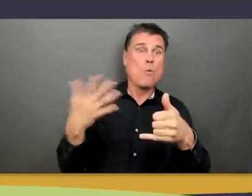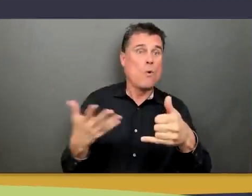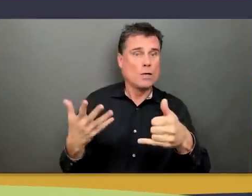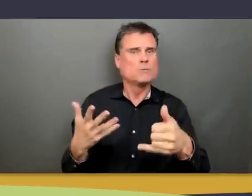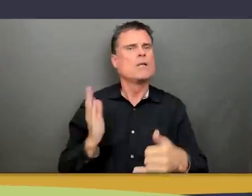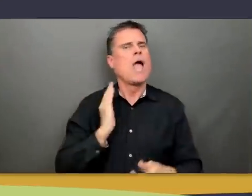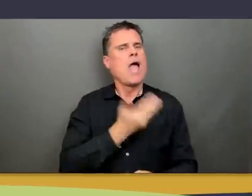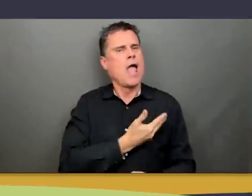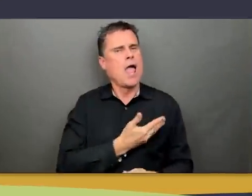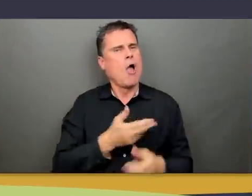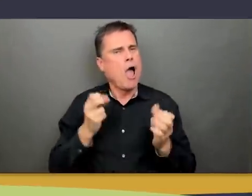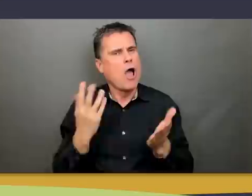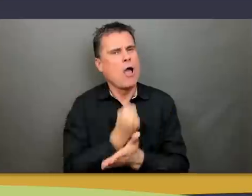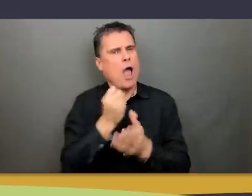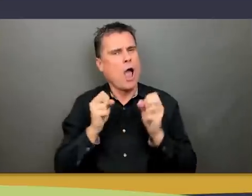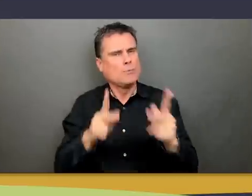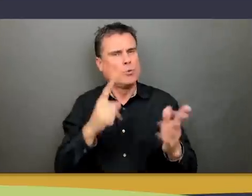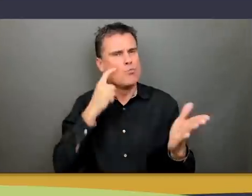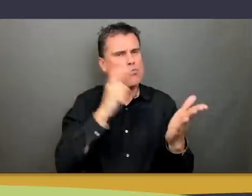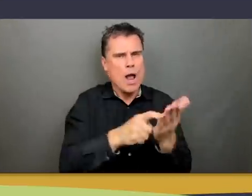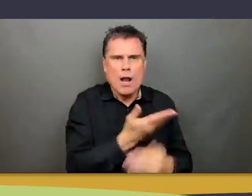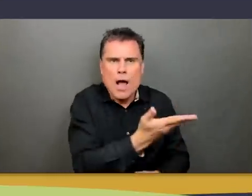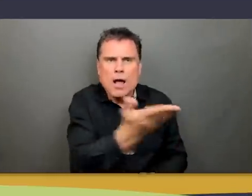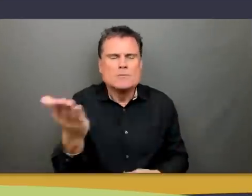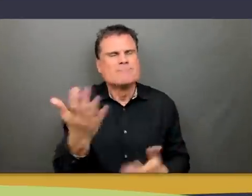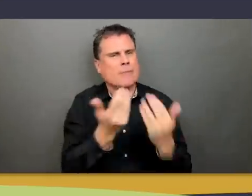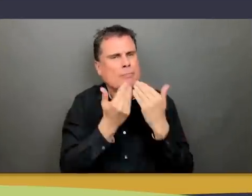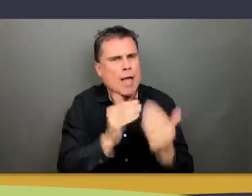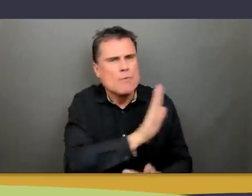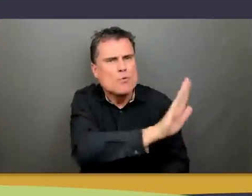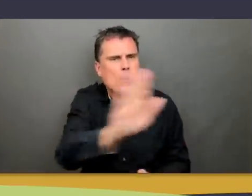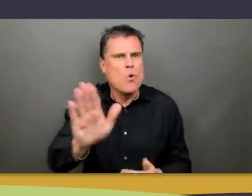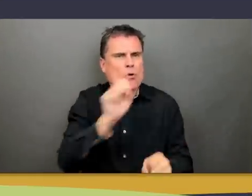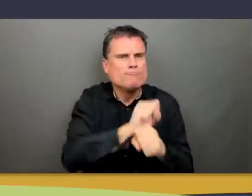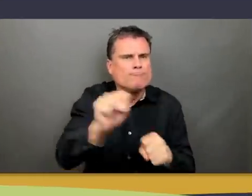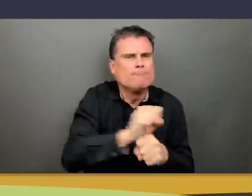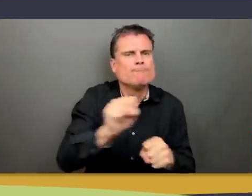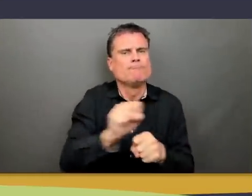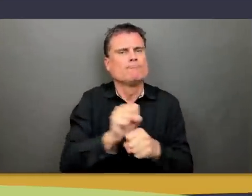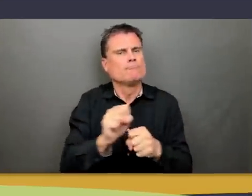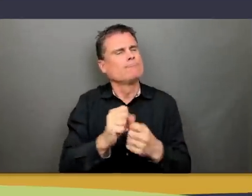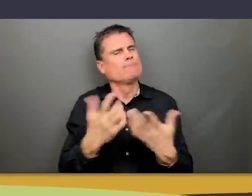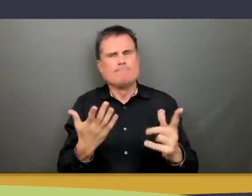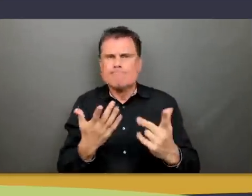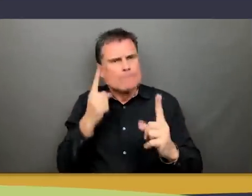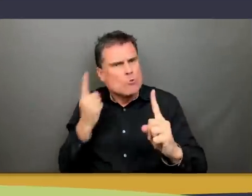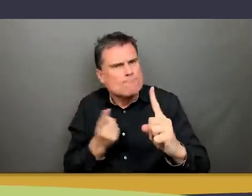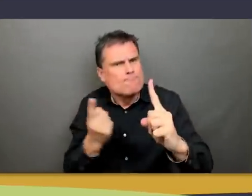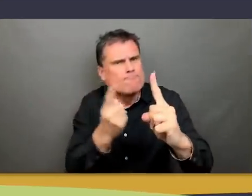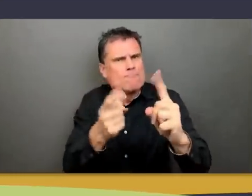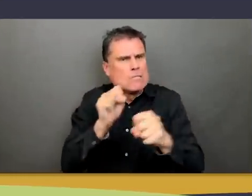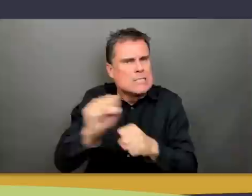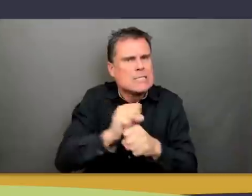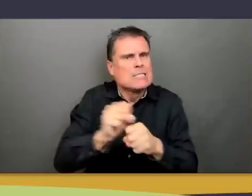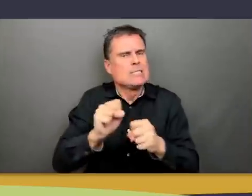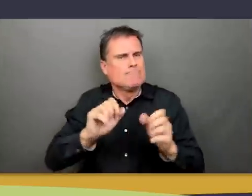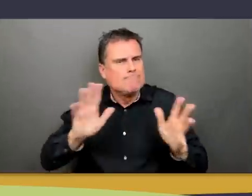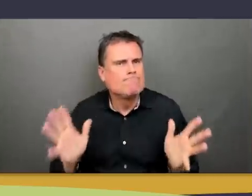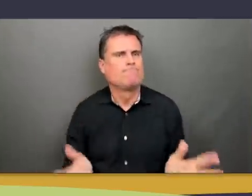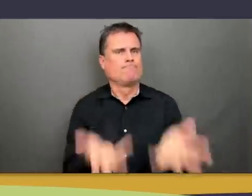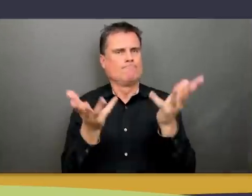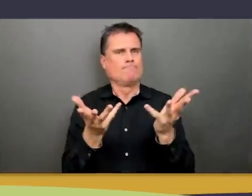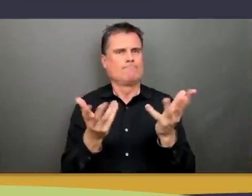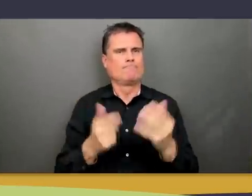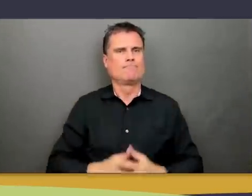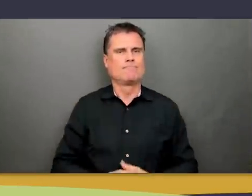call to help us get to that place we all want to get to. I'm very excited to participate today. I know we're going to meet some extraordinary